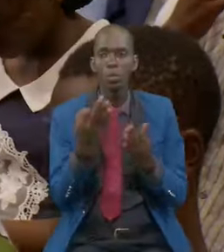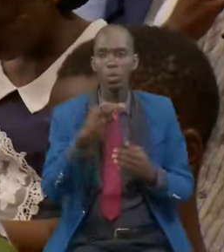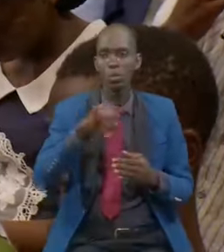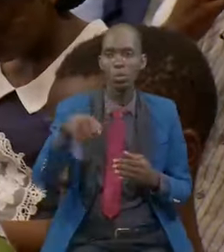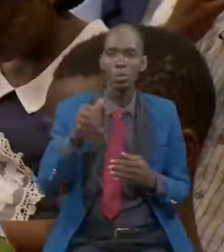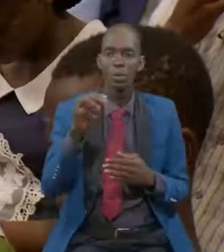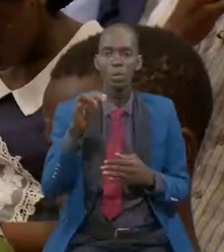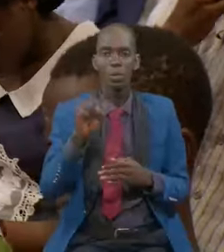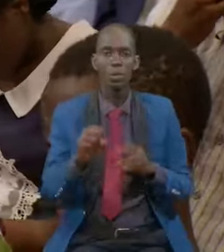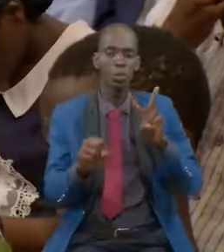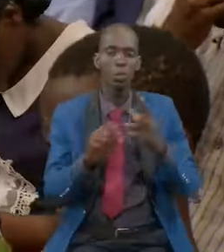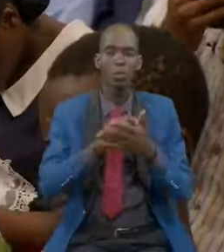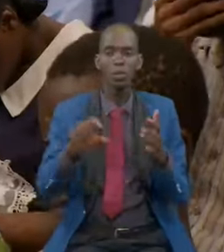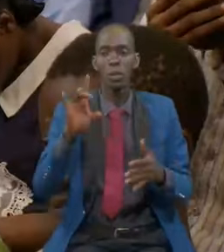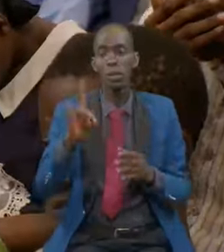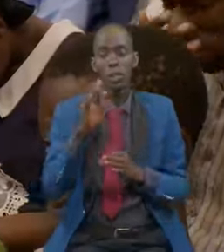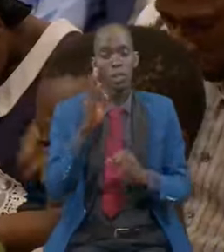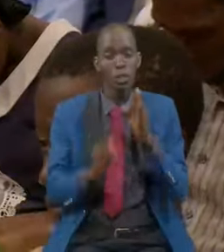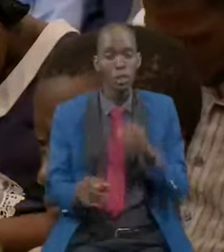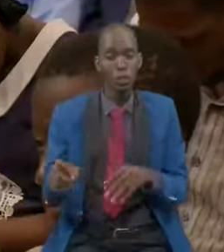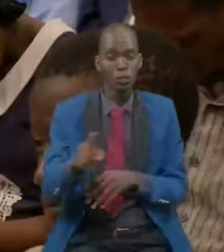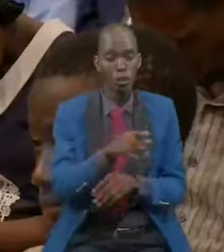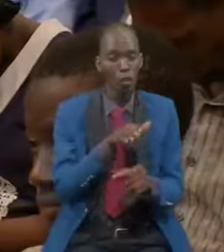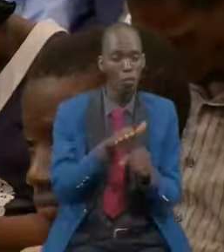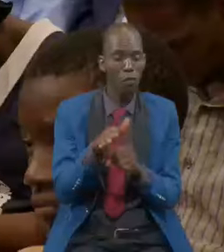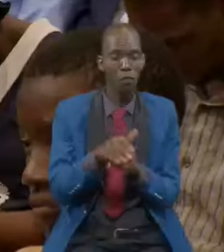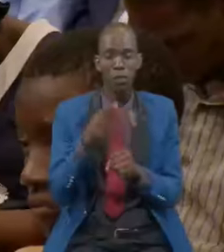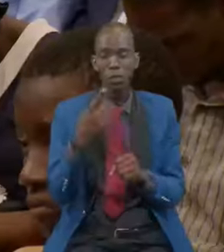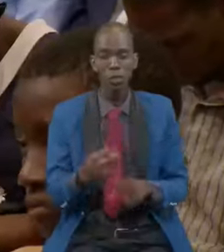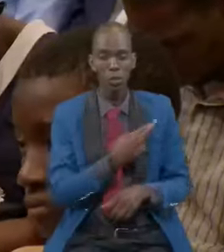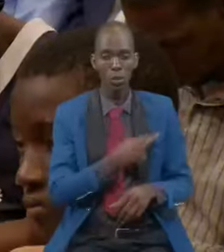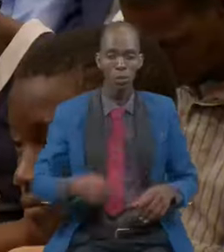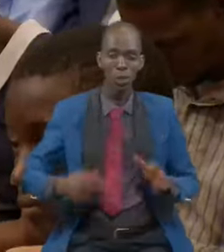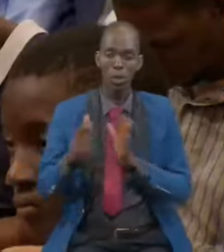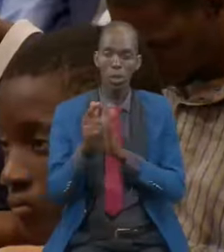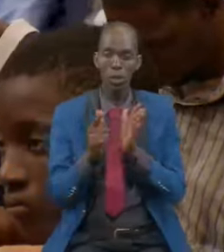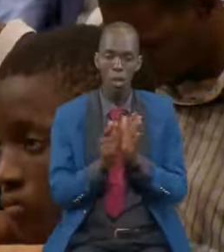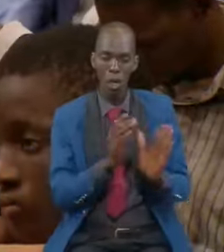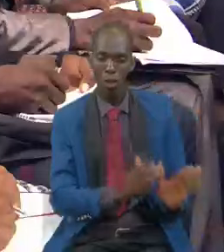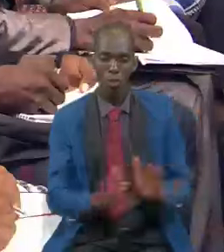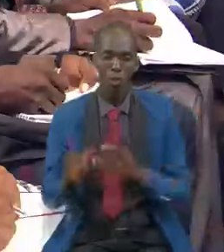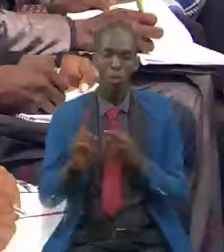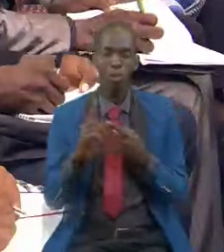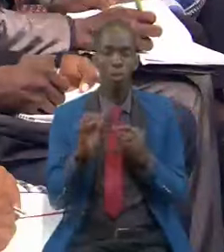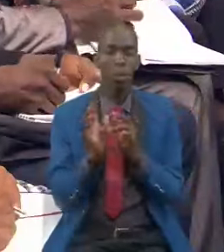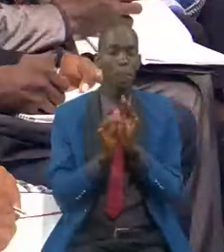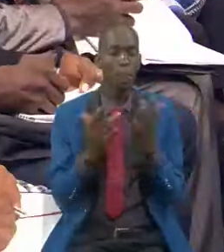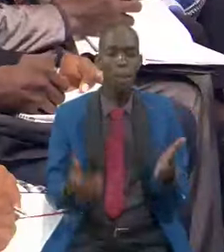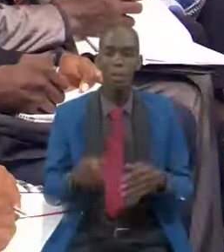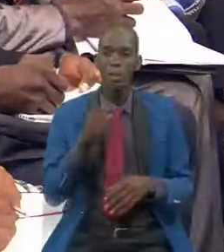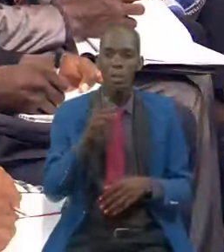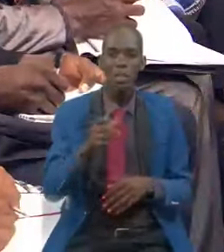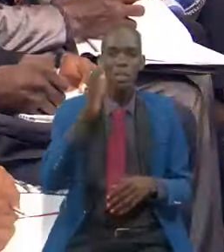8, if ye fulfill the royal law according to the scripture, thou shalt